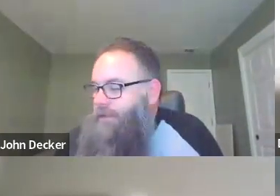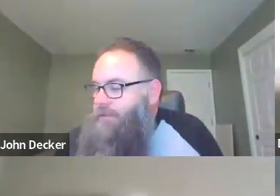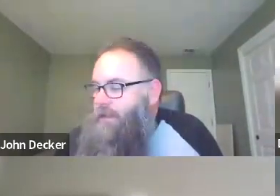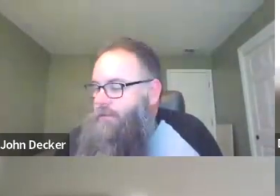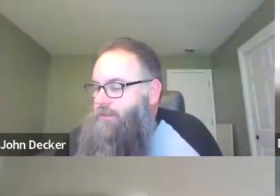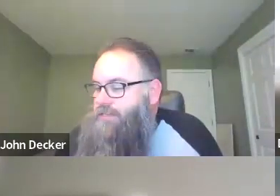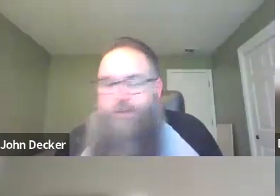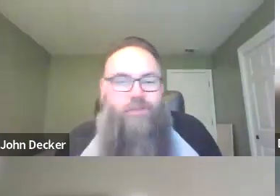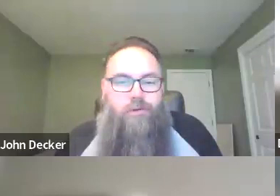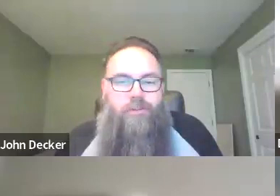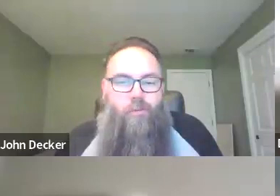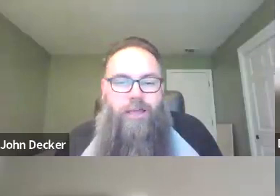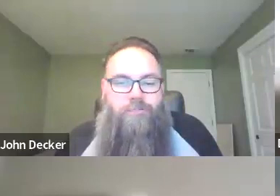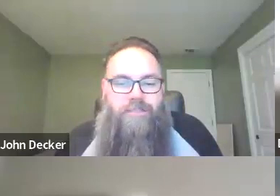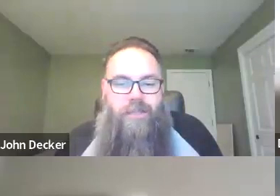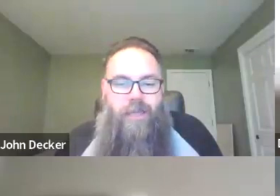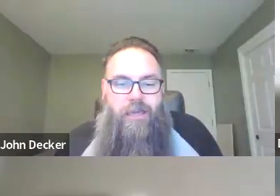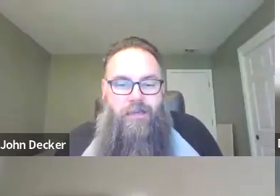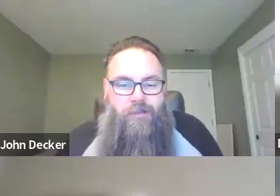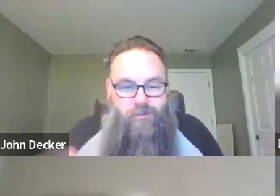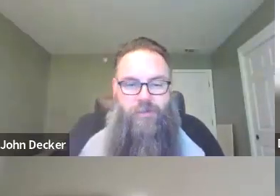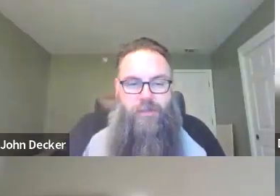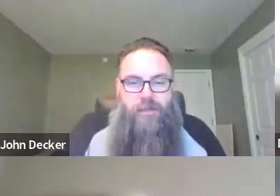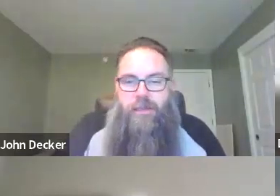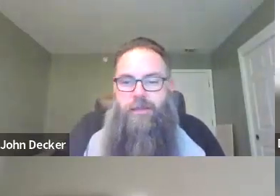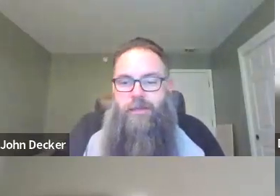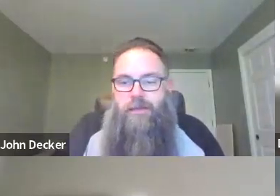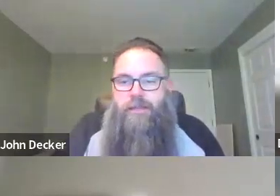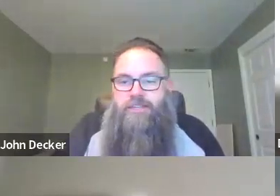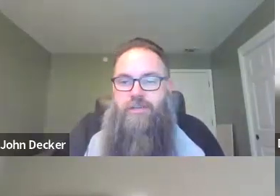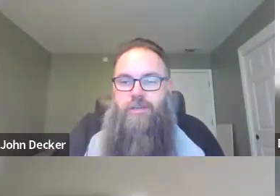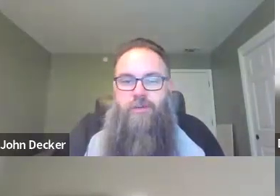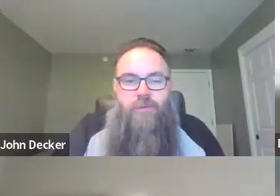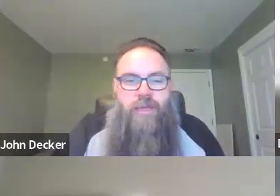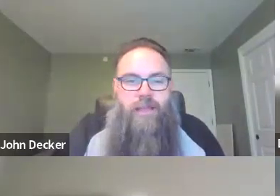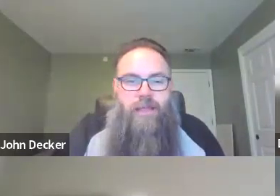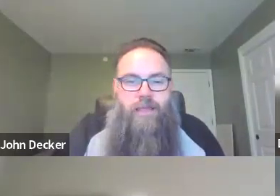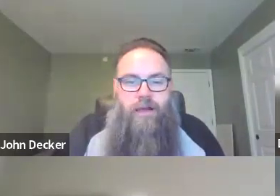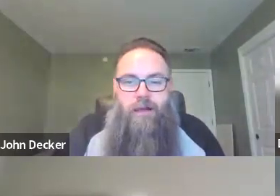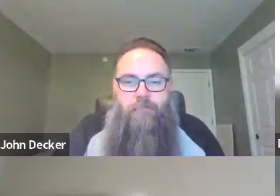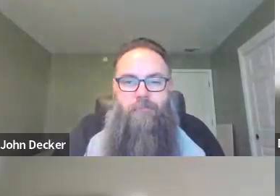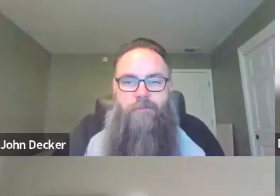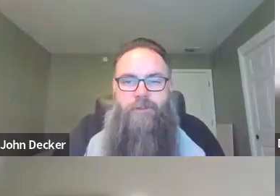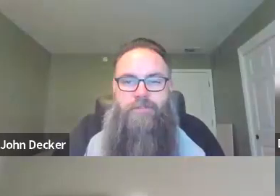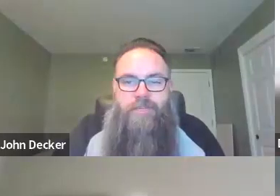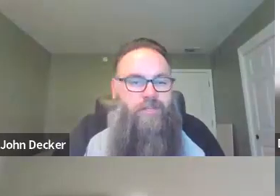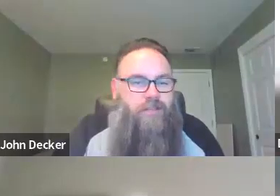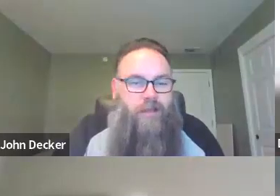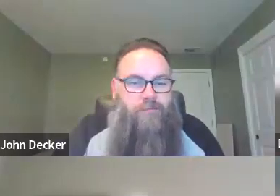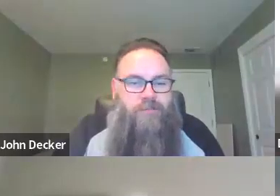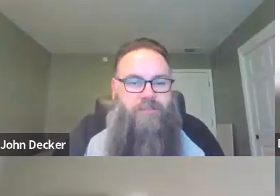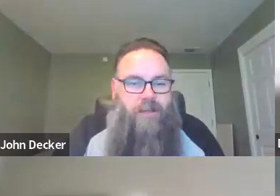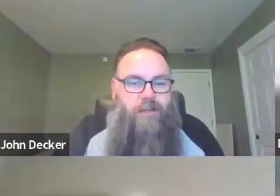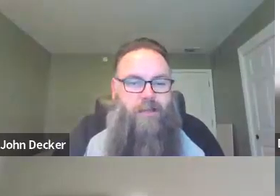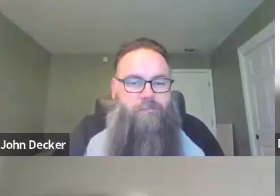I'm going to now, let's see if we can throw it over to the YMCA a little bit. And Elijah, we had a vendorization